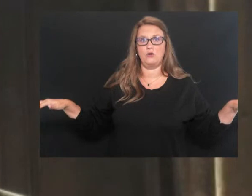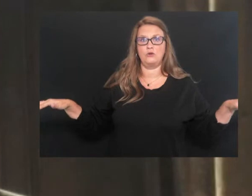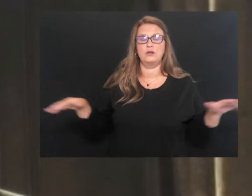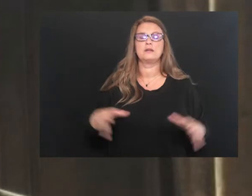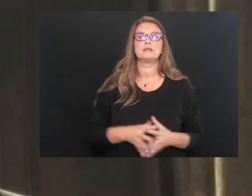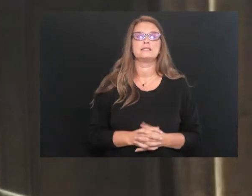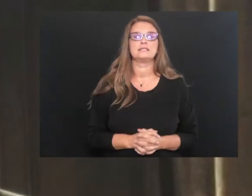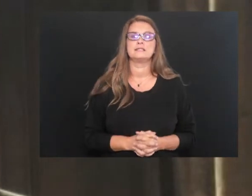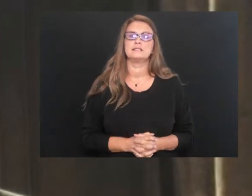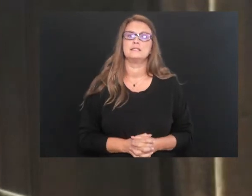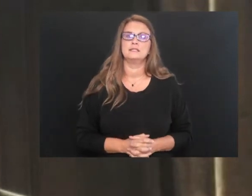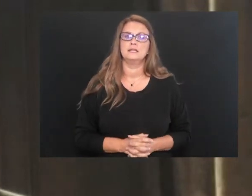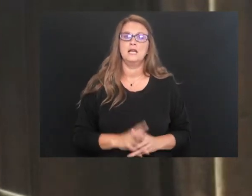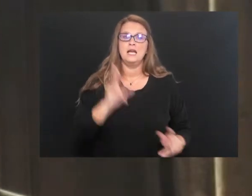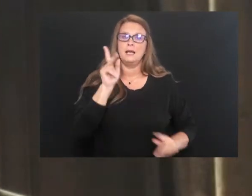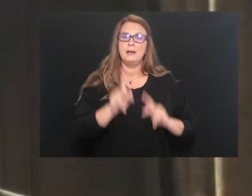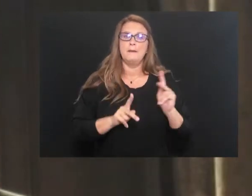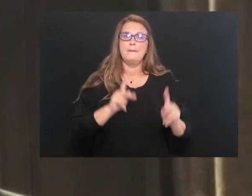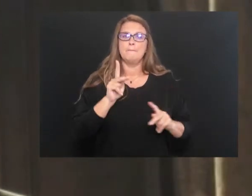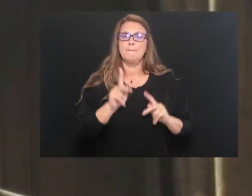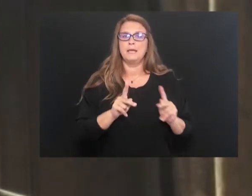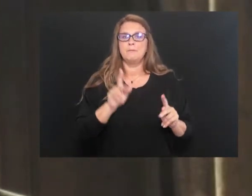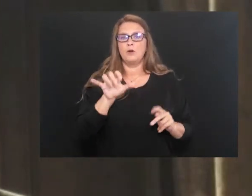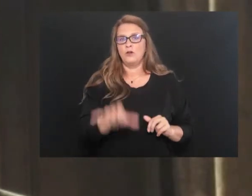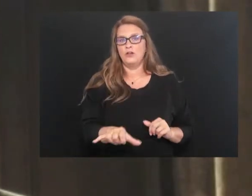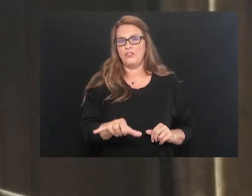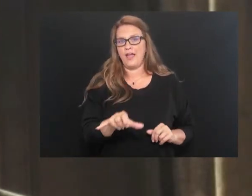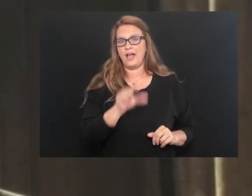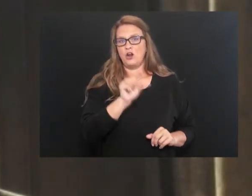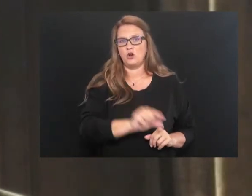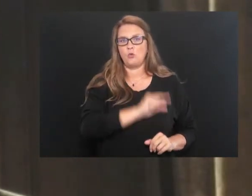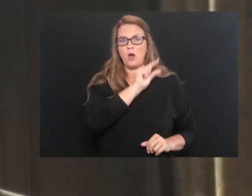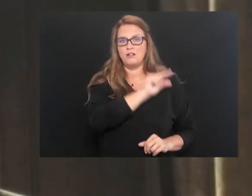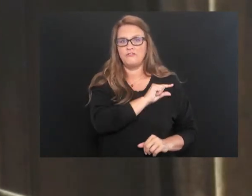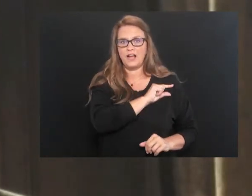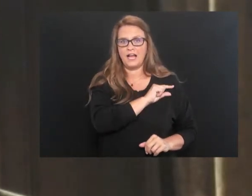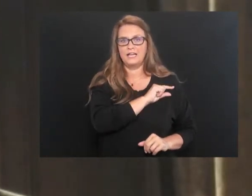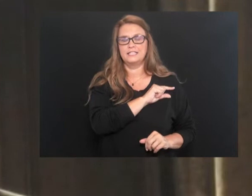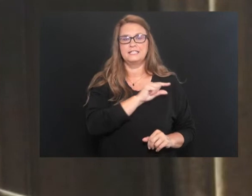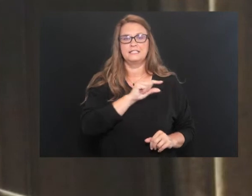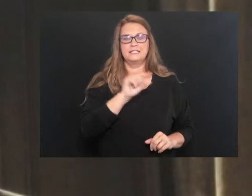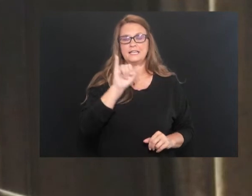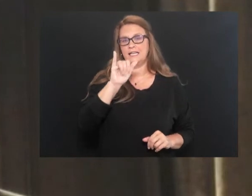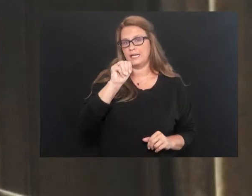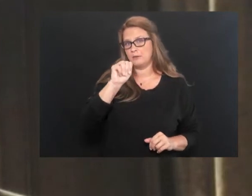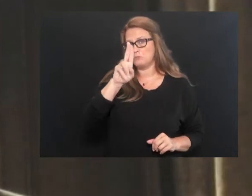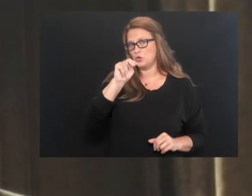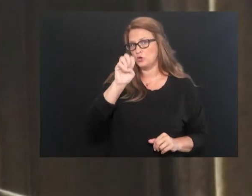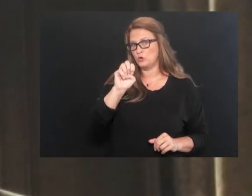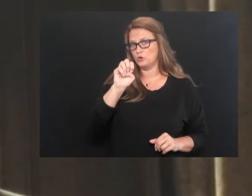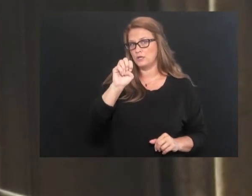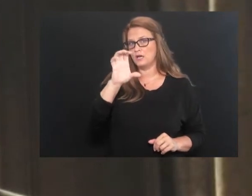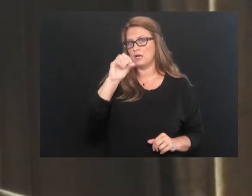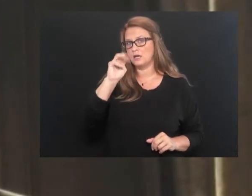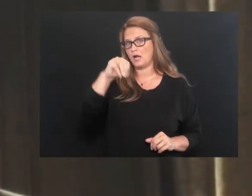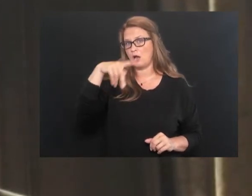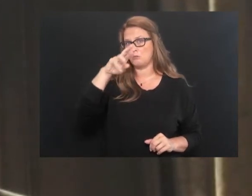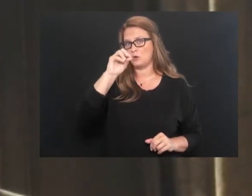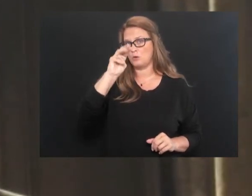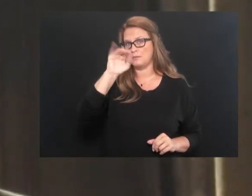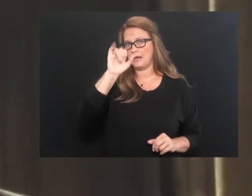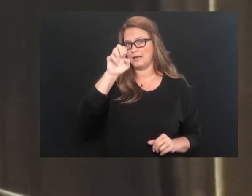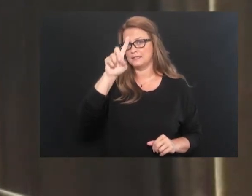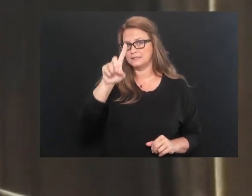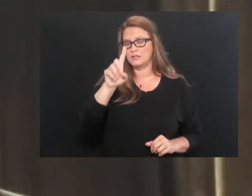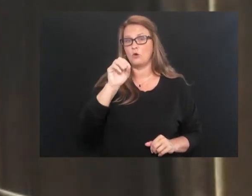growth. Certainly people that are qualifying as immunocompromised, people who are over